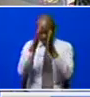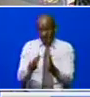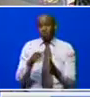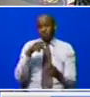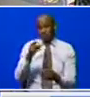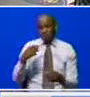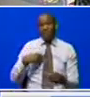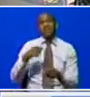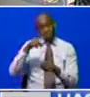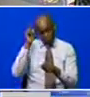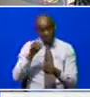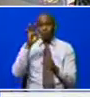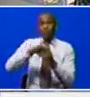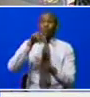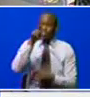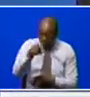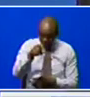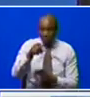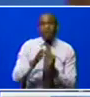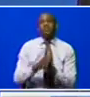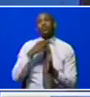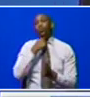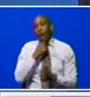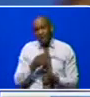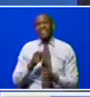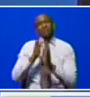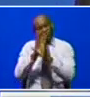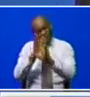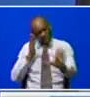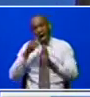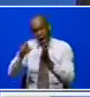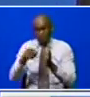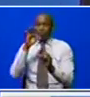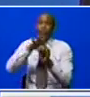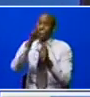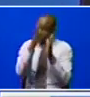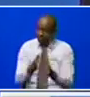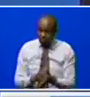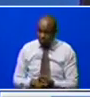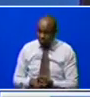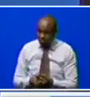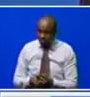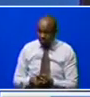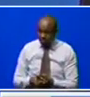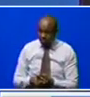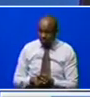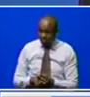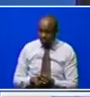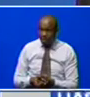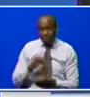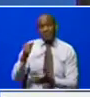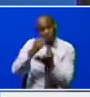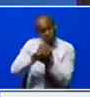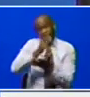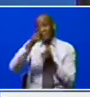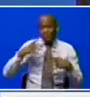worth their time mm-hmm. and worth their vote and worth queuing, you know, for hours and hours, you know, to endorse them